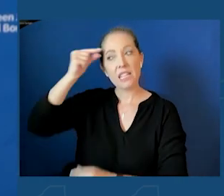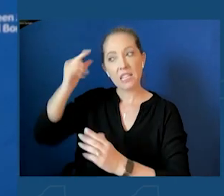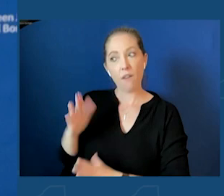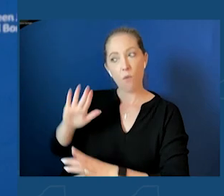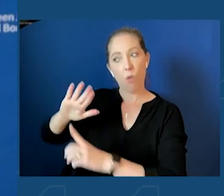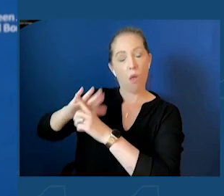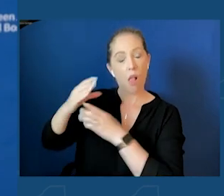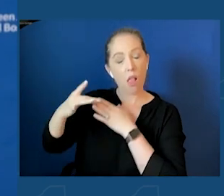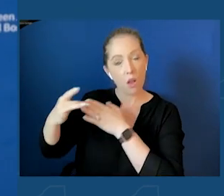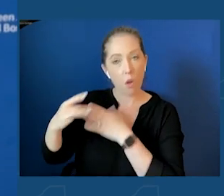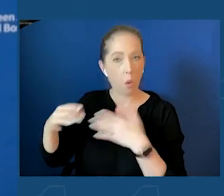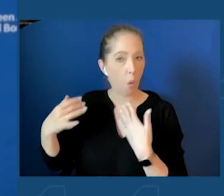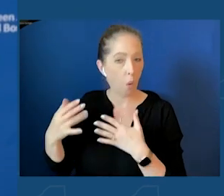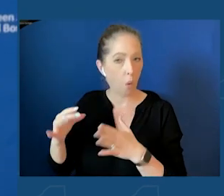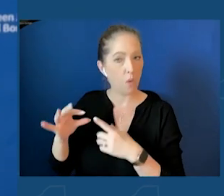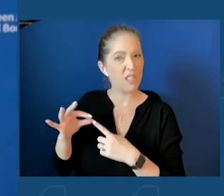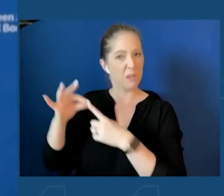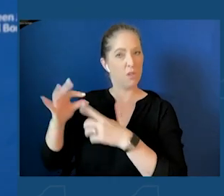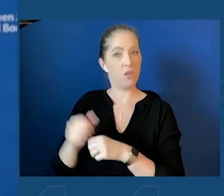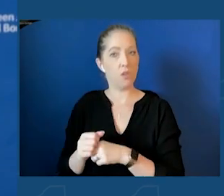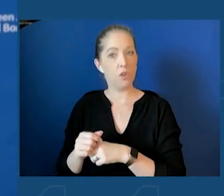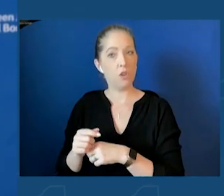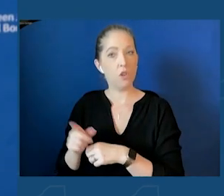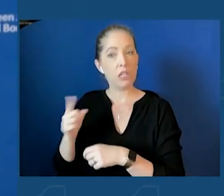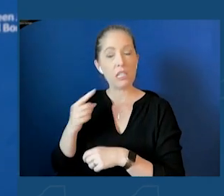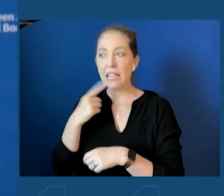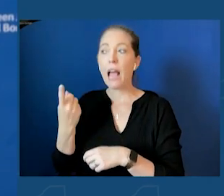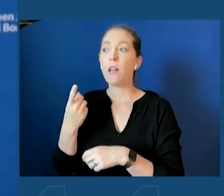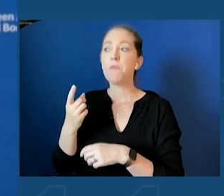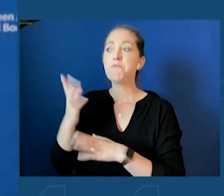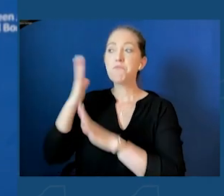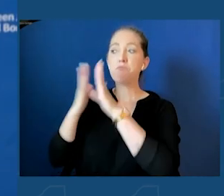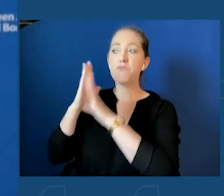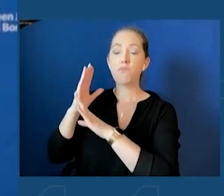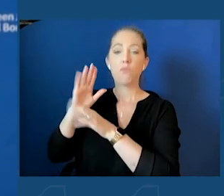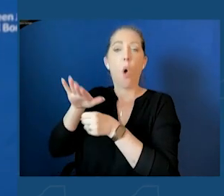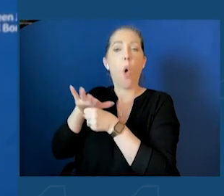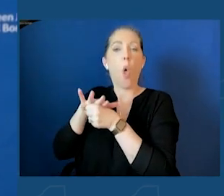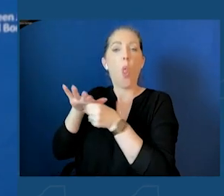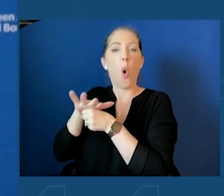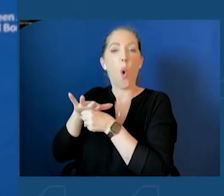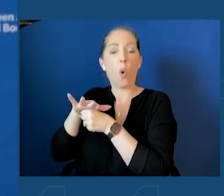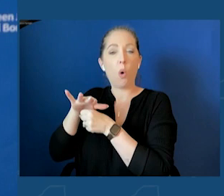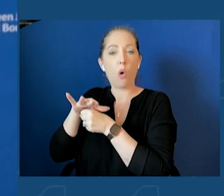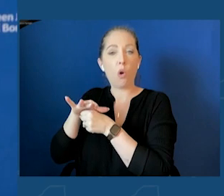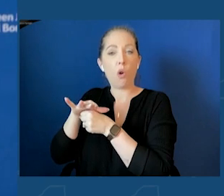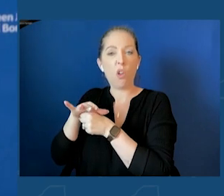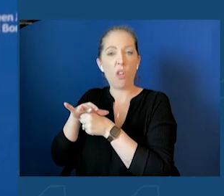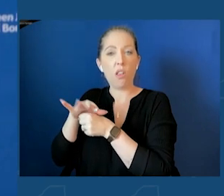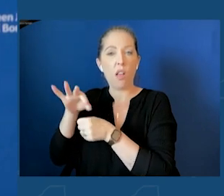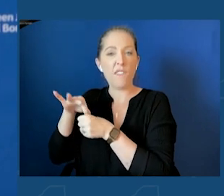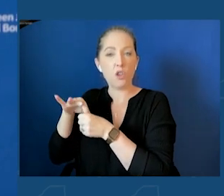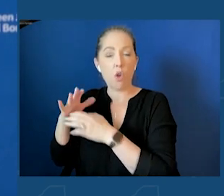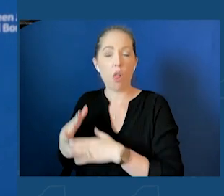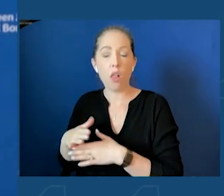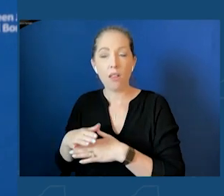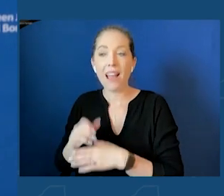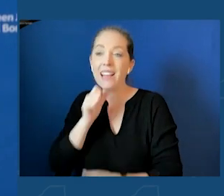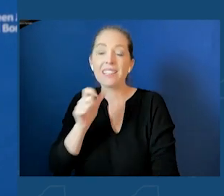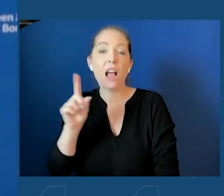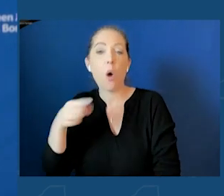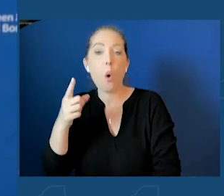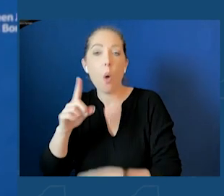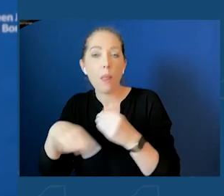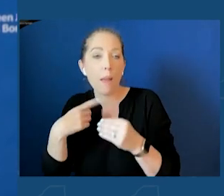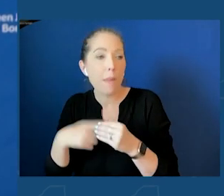think, as she noted, being a former local government official, it's not just about passing legislation in Albany. We all love to